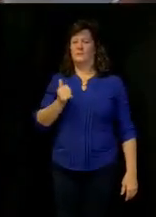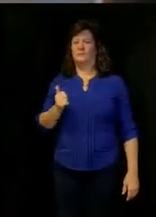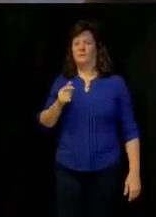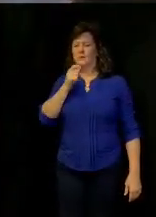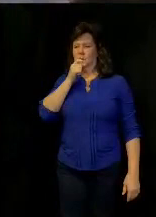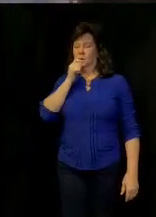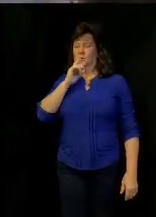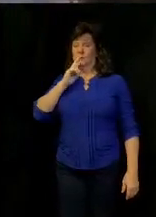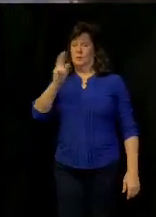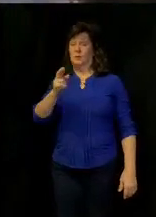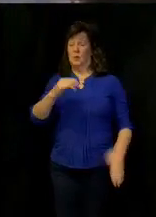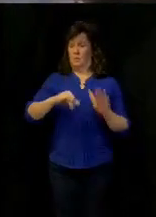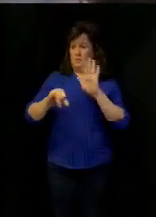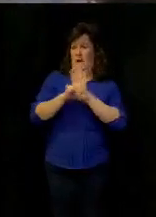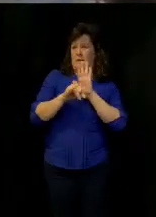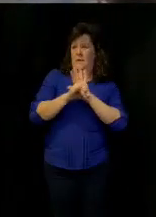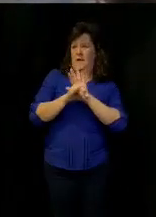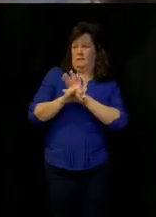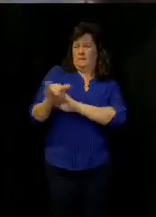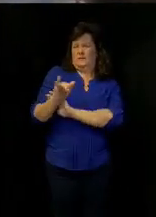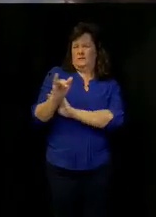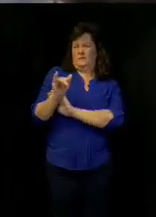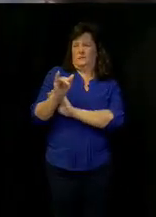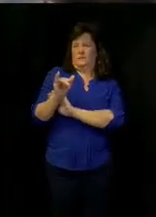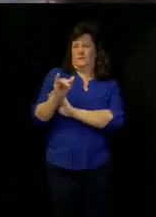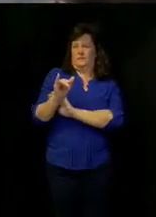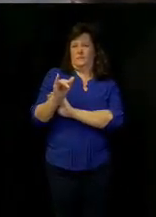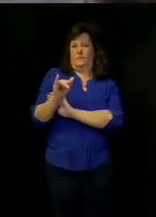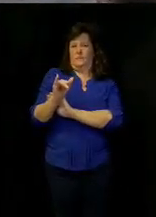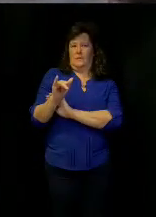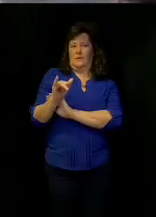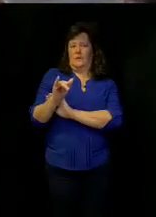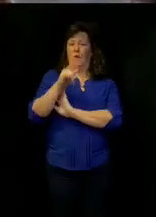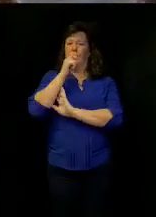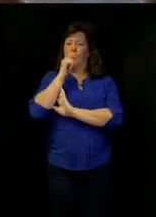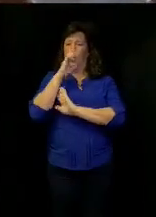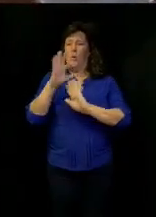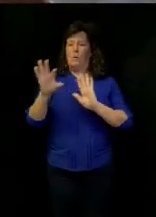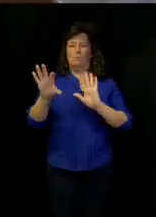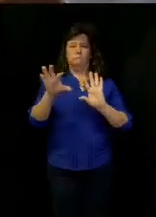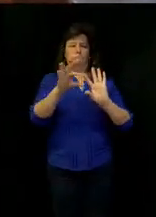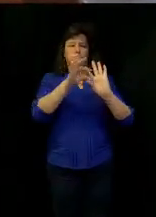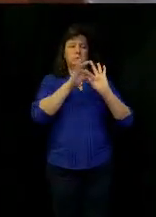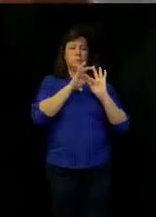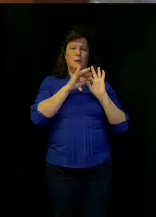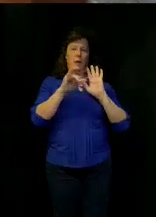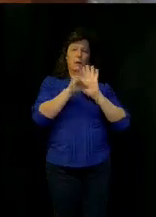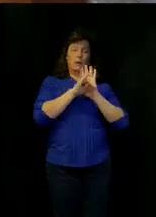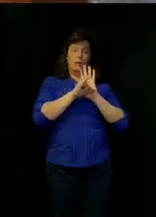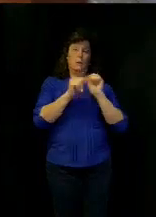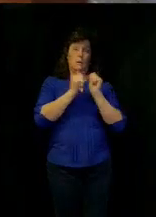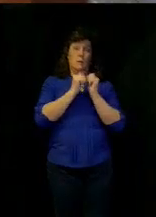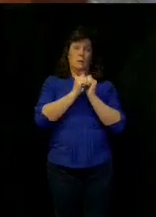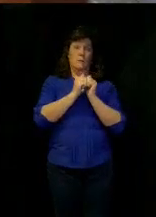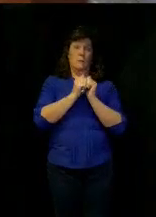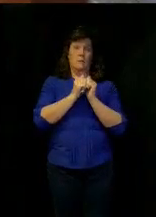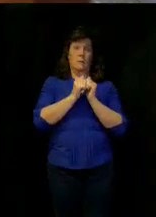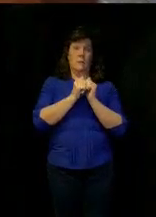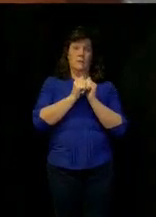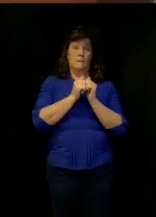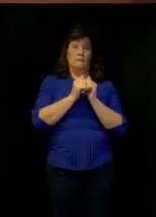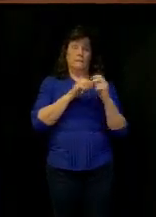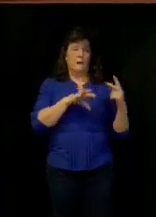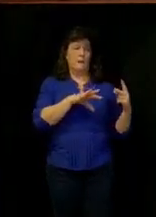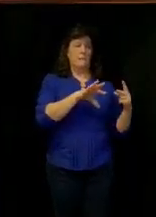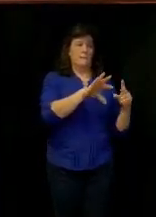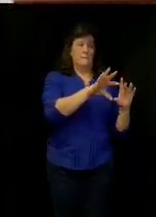Who are you identifying as? Who are you identifying with? Well, I identify with this. So many people take